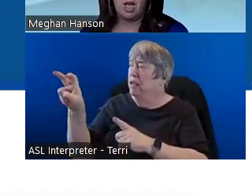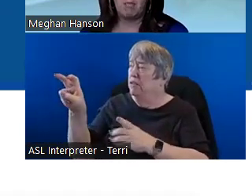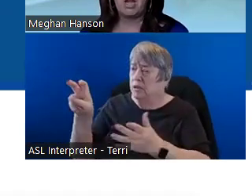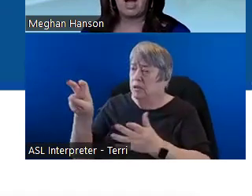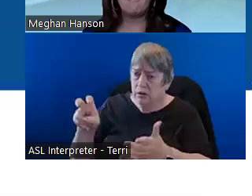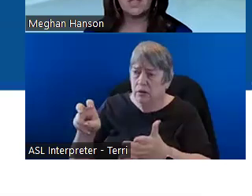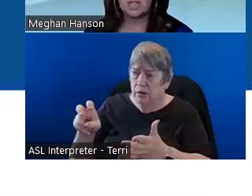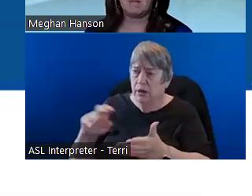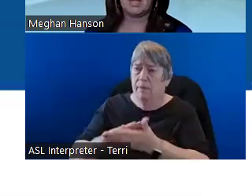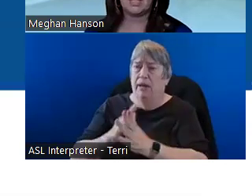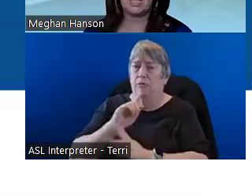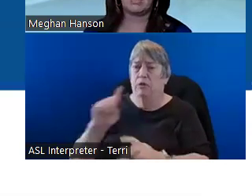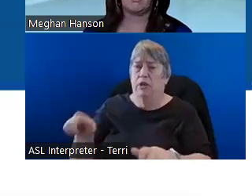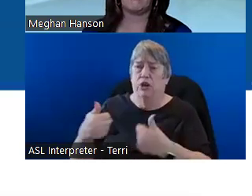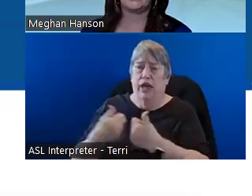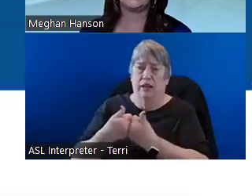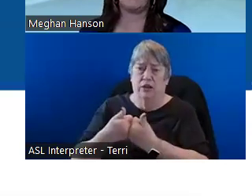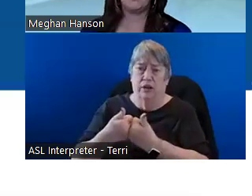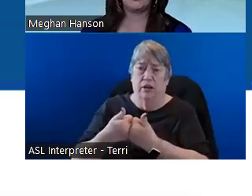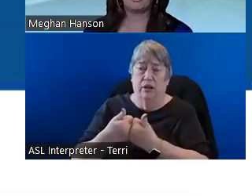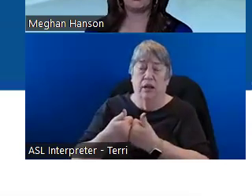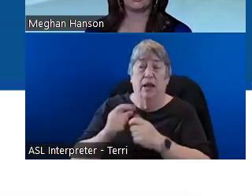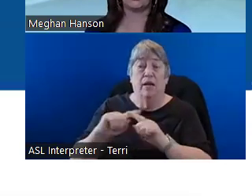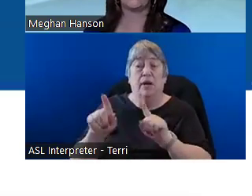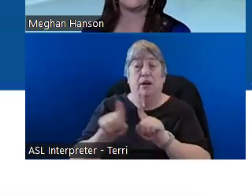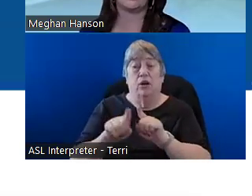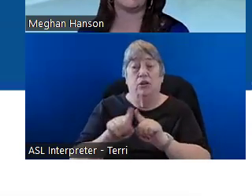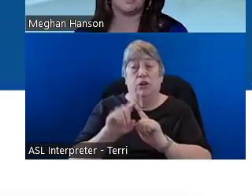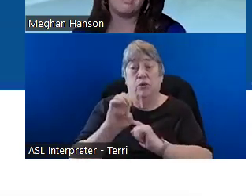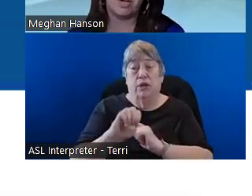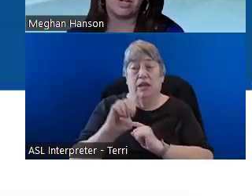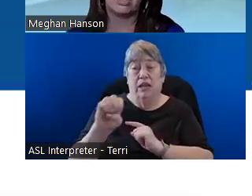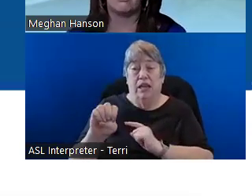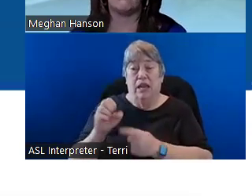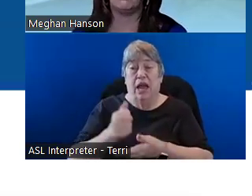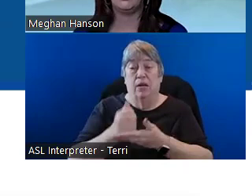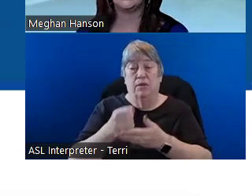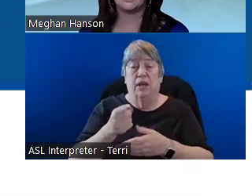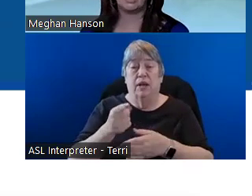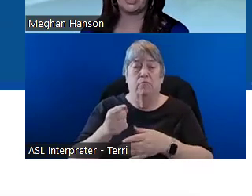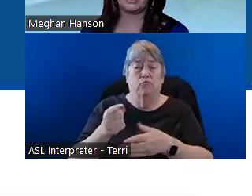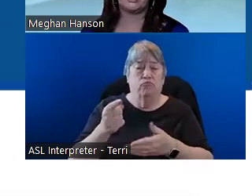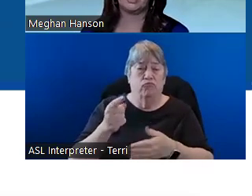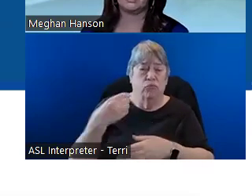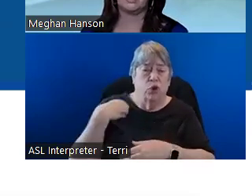challenging. But oftentimes extended employment is helping coach through things outside of work. So an